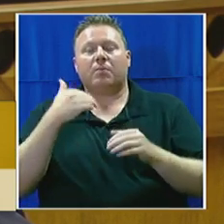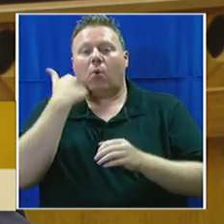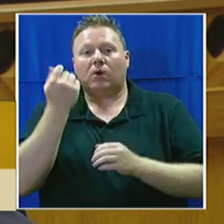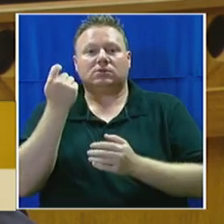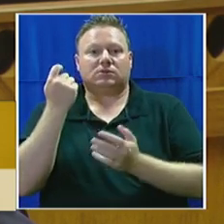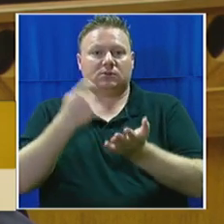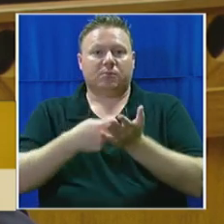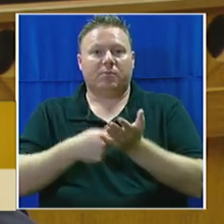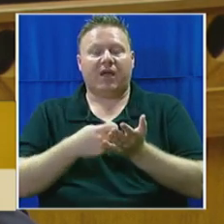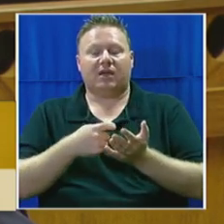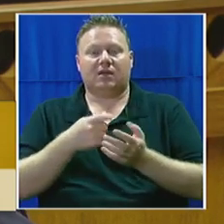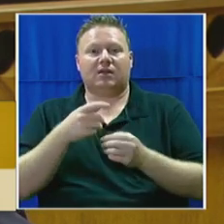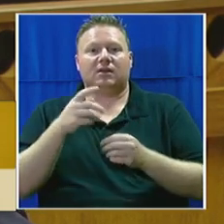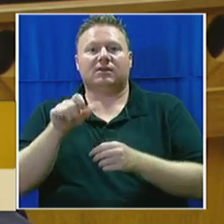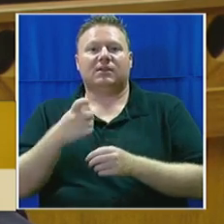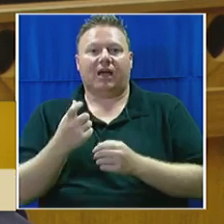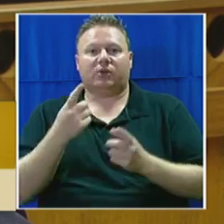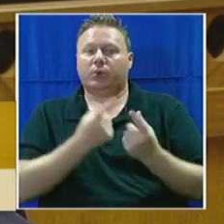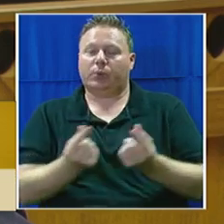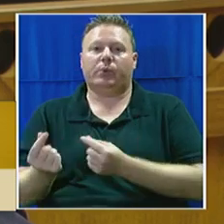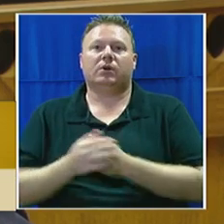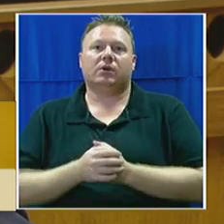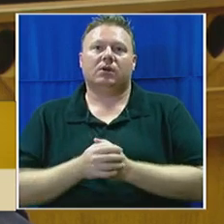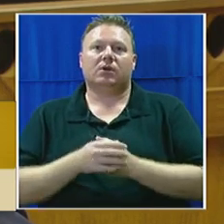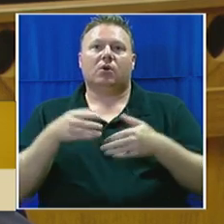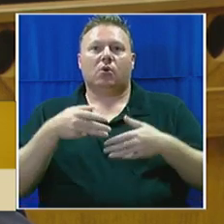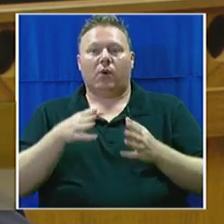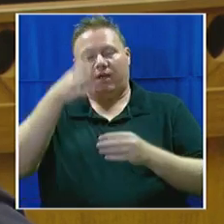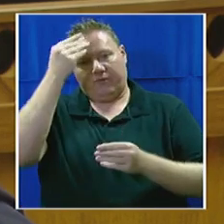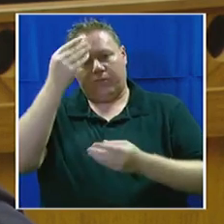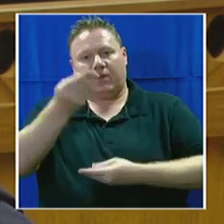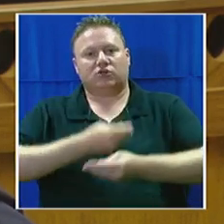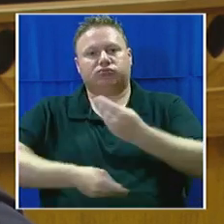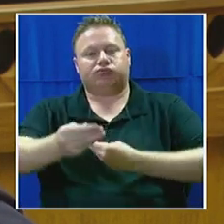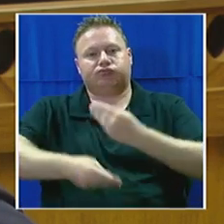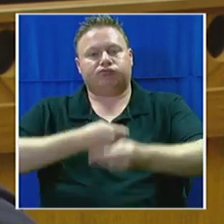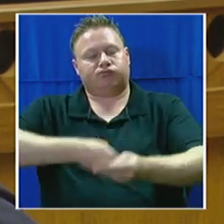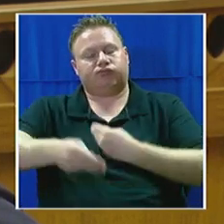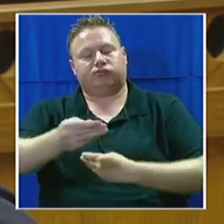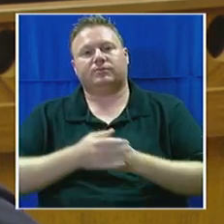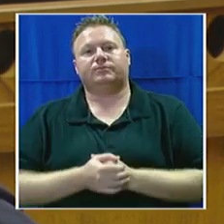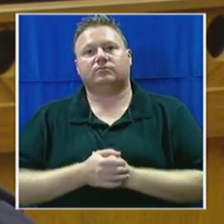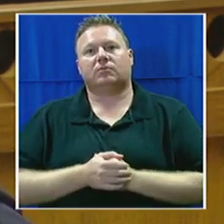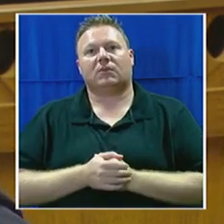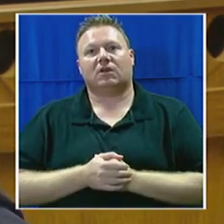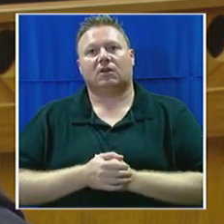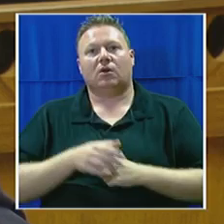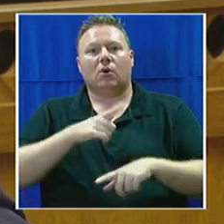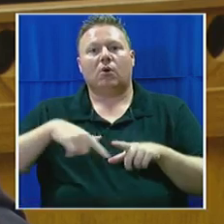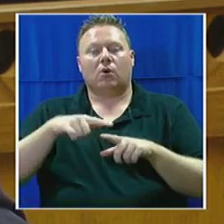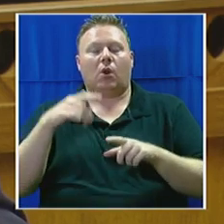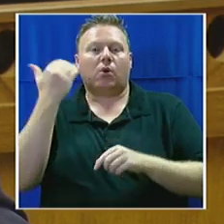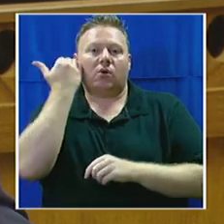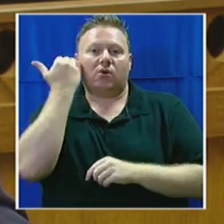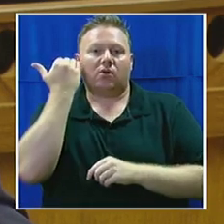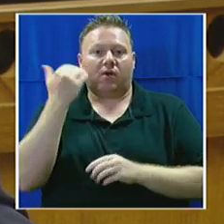taxes. And lastly, mechanisms for exchange of information and dialogue. Therefore, can local governance be defined